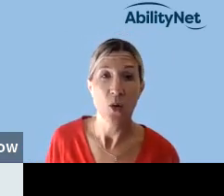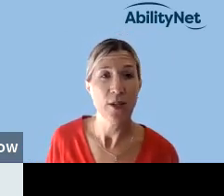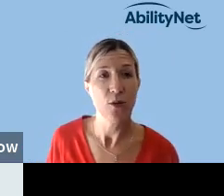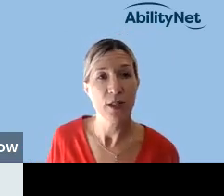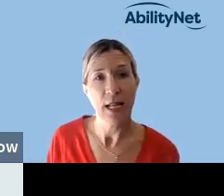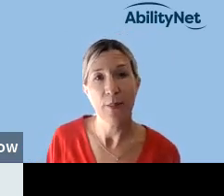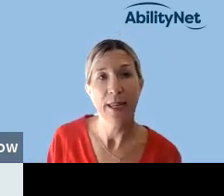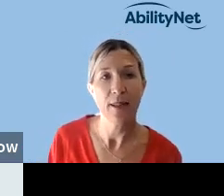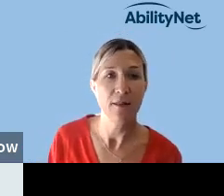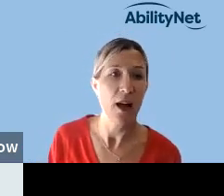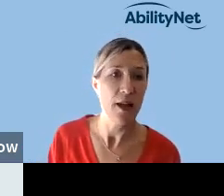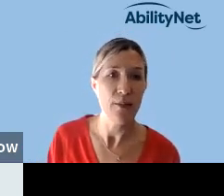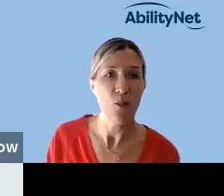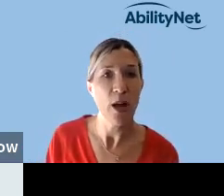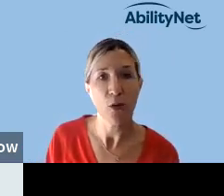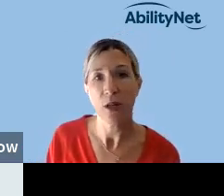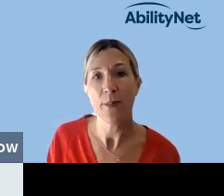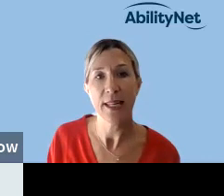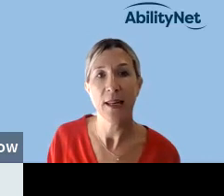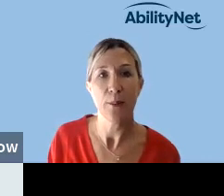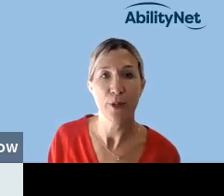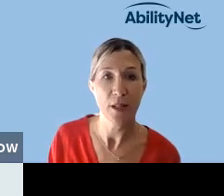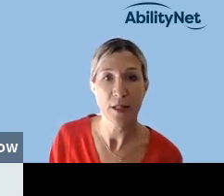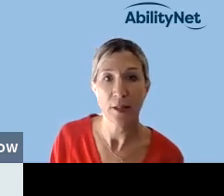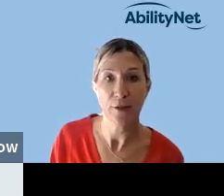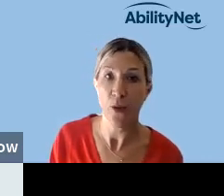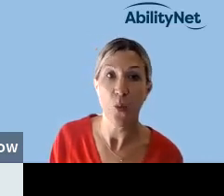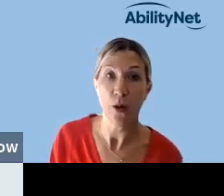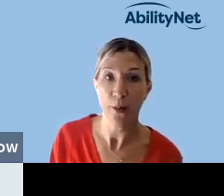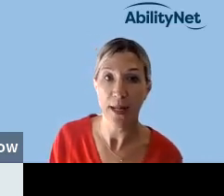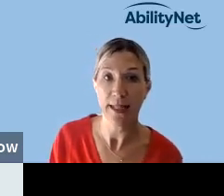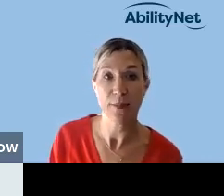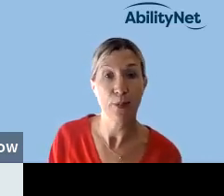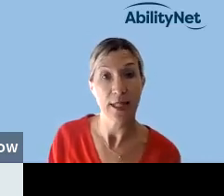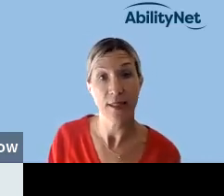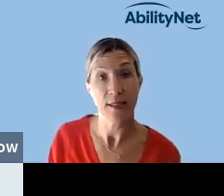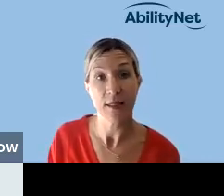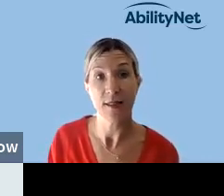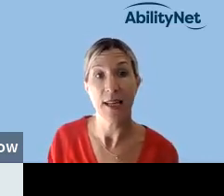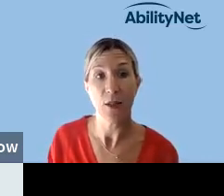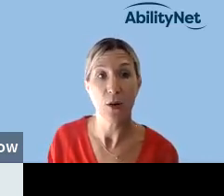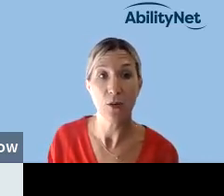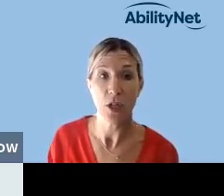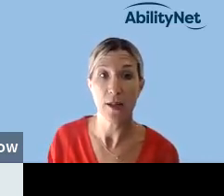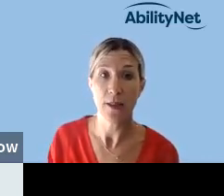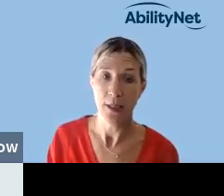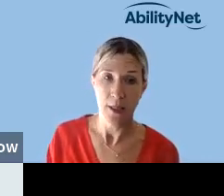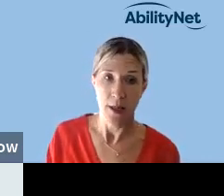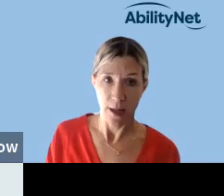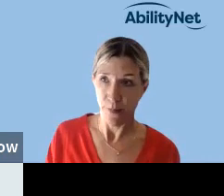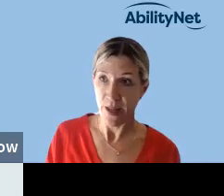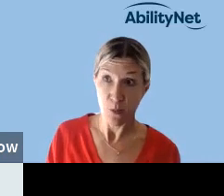disability when you're developing welcoming and productive workplace practices and